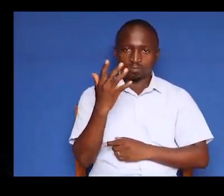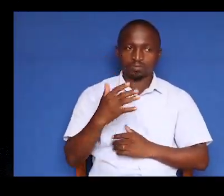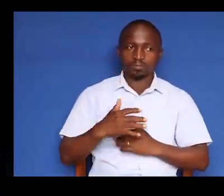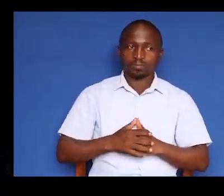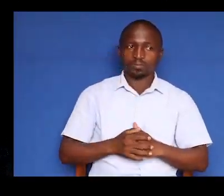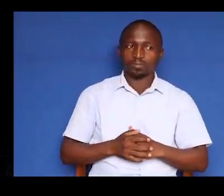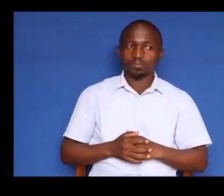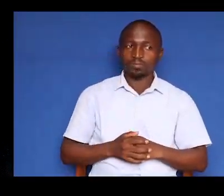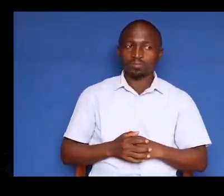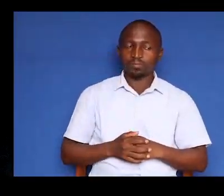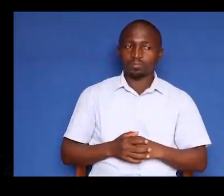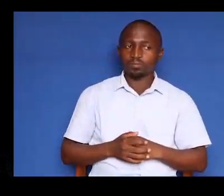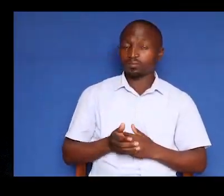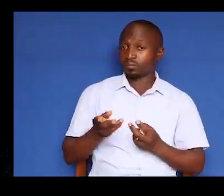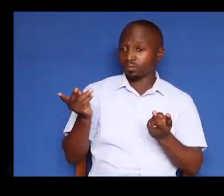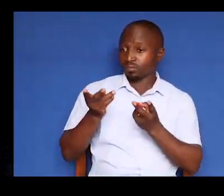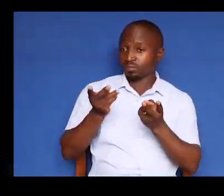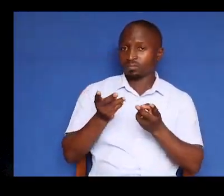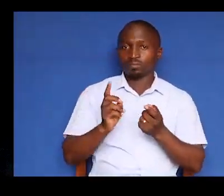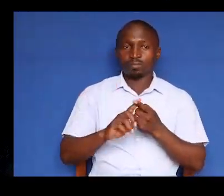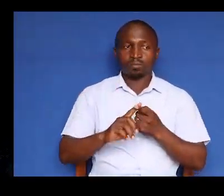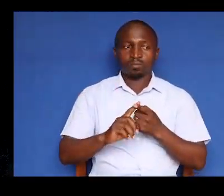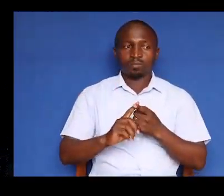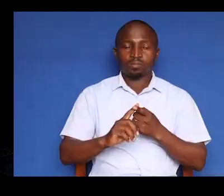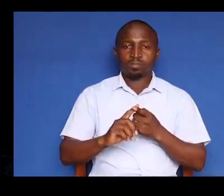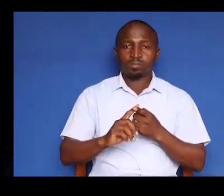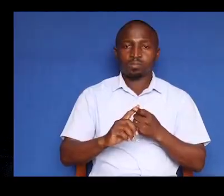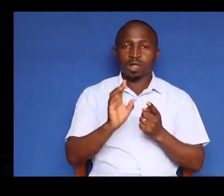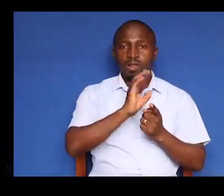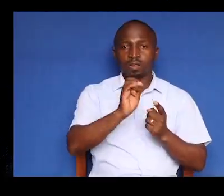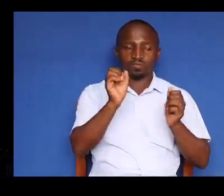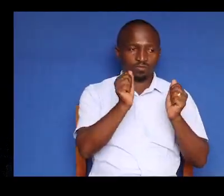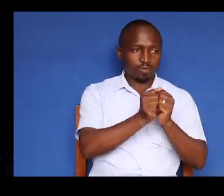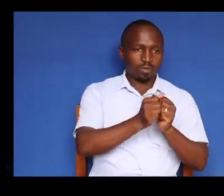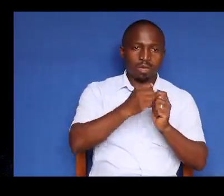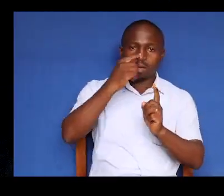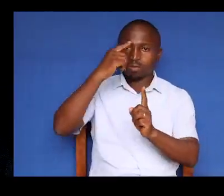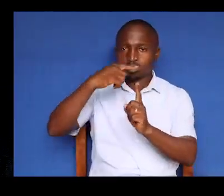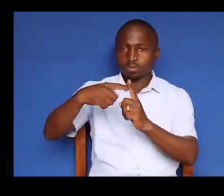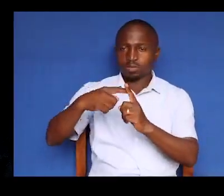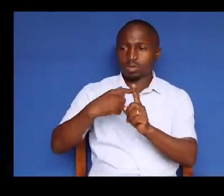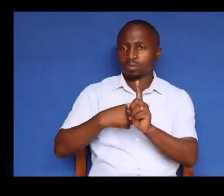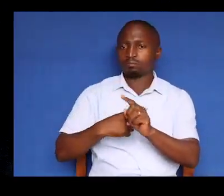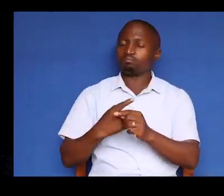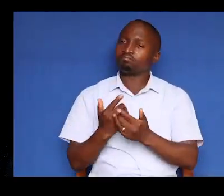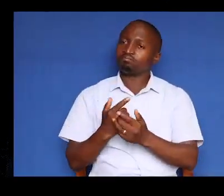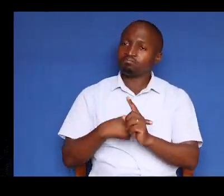10,000, which is 10,000 plus 5% is